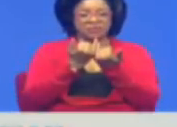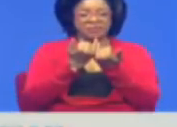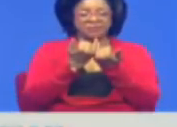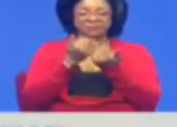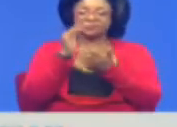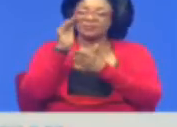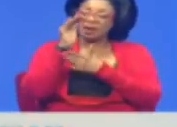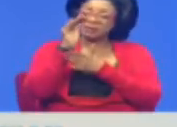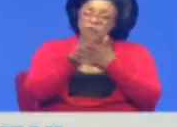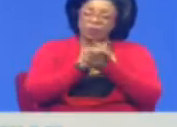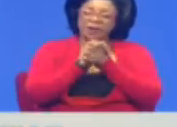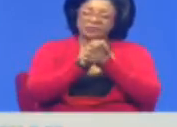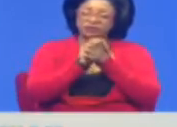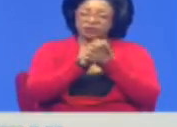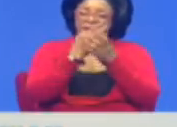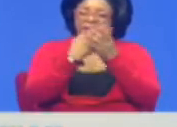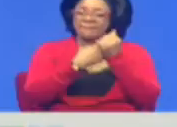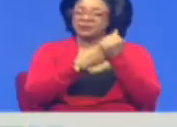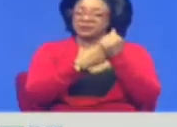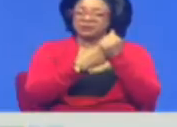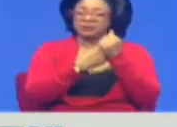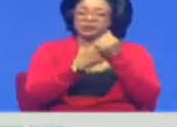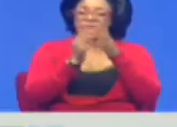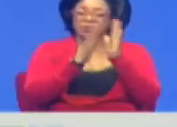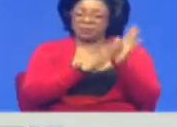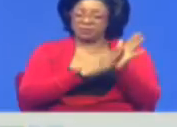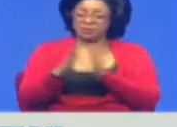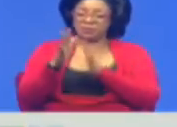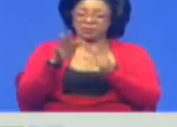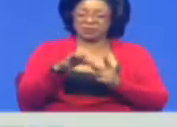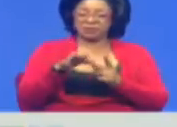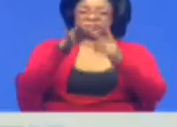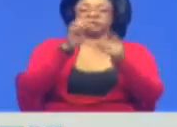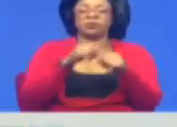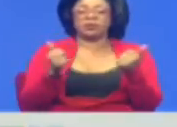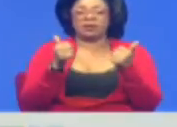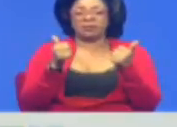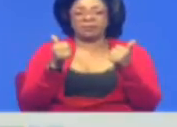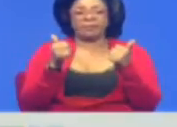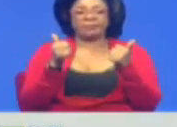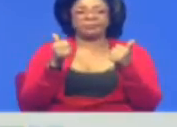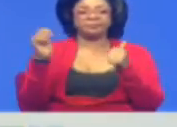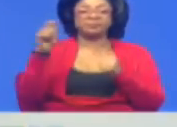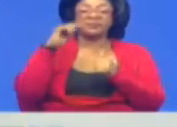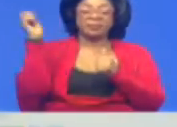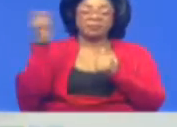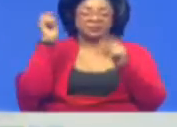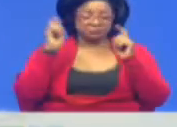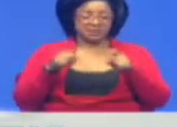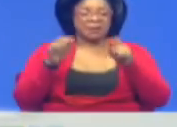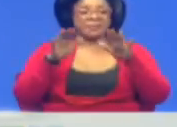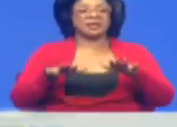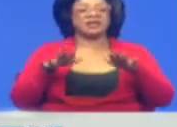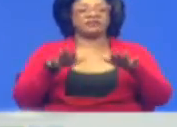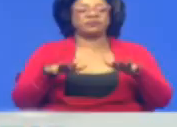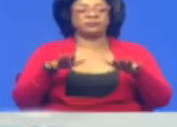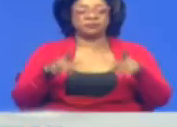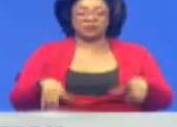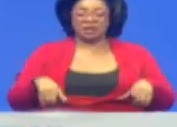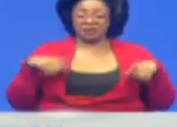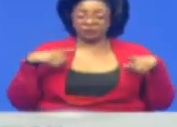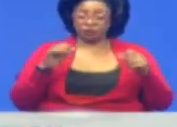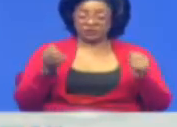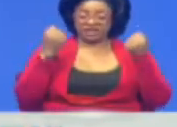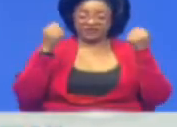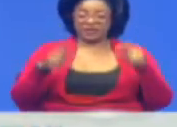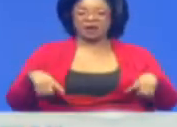the handshake partners to reorganize their priorities. I think the president must be conscious that to save the life of